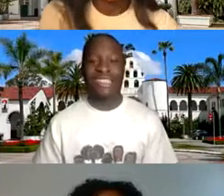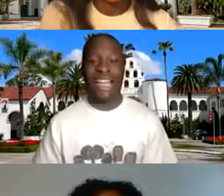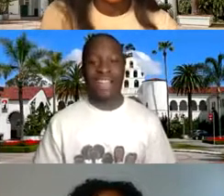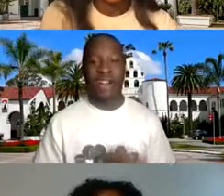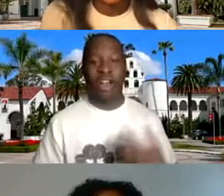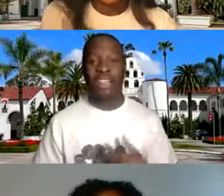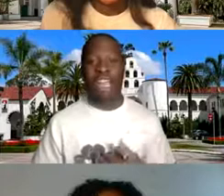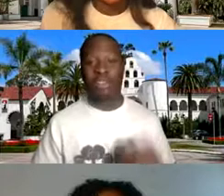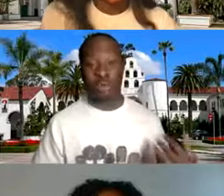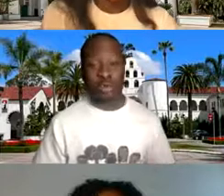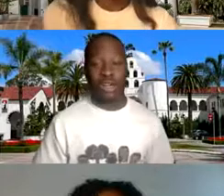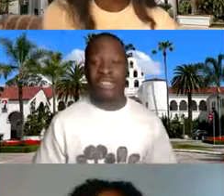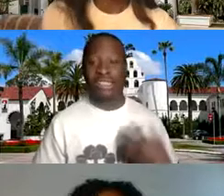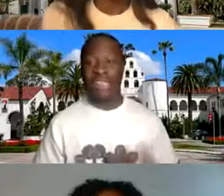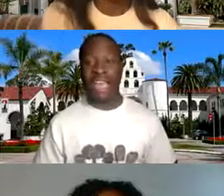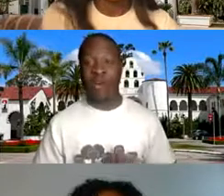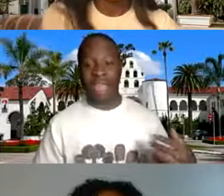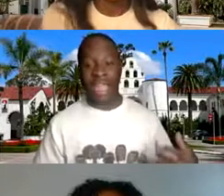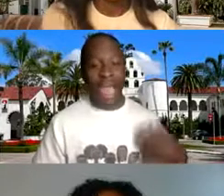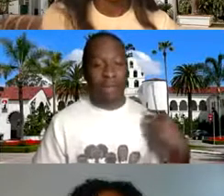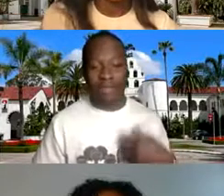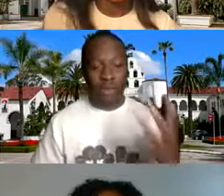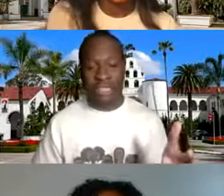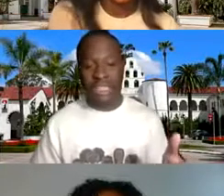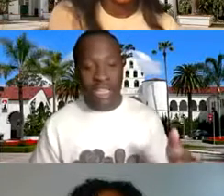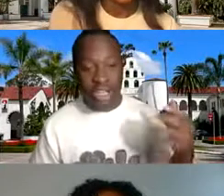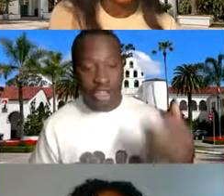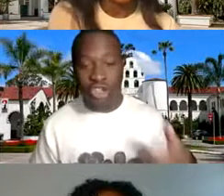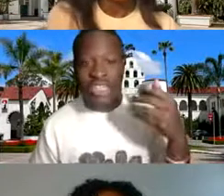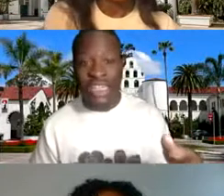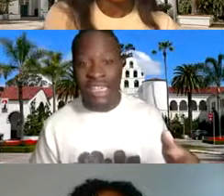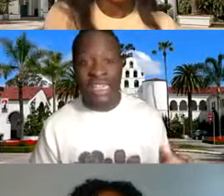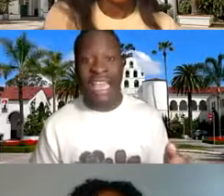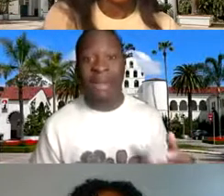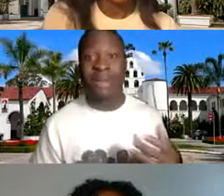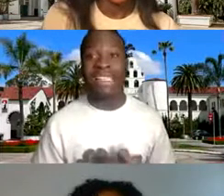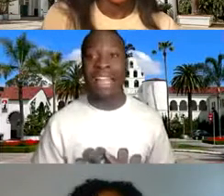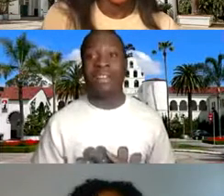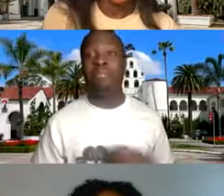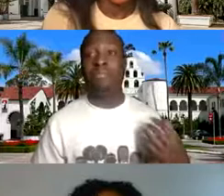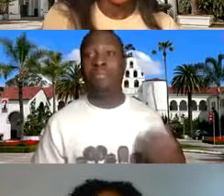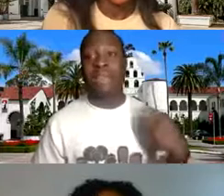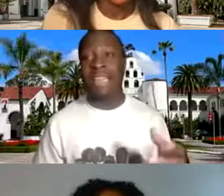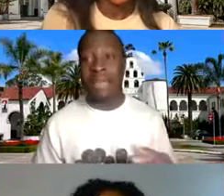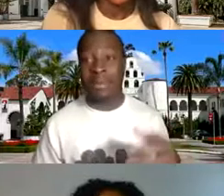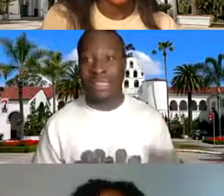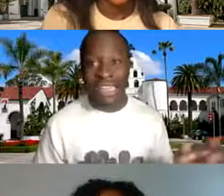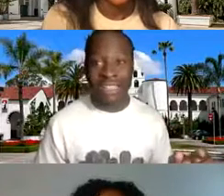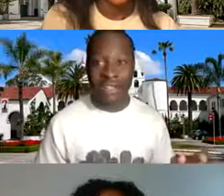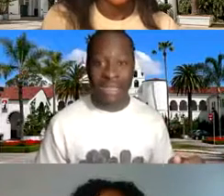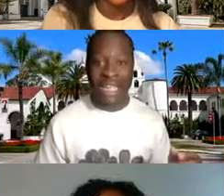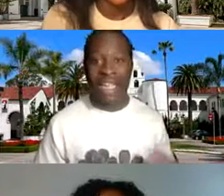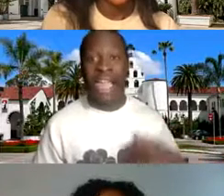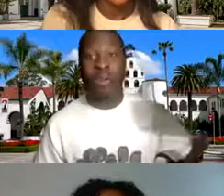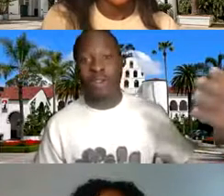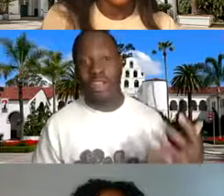just like, all of that is rewarding to see that, okay, of course she did that, but it's like me being able to say this